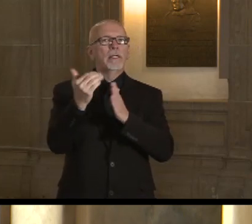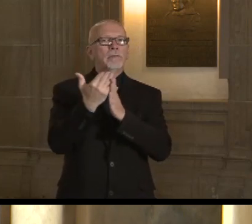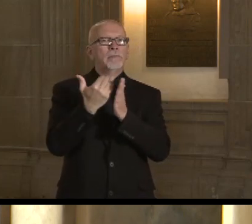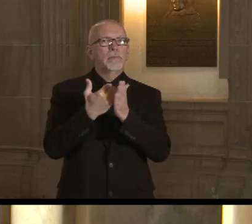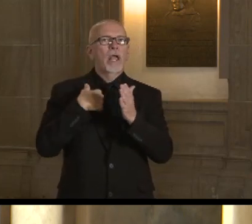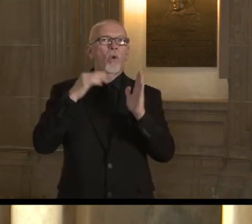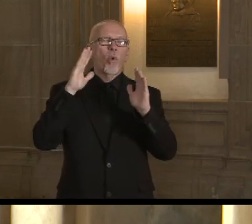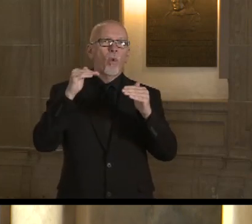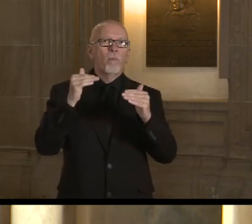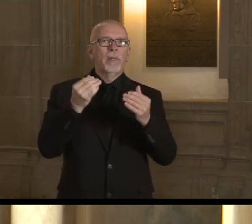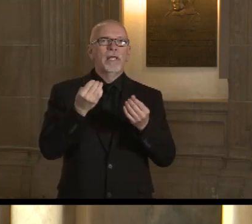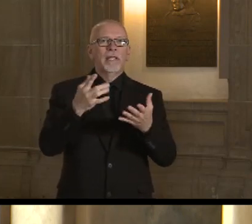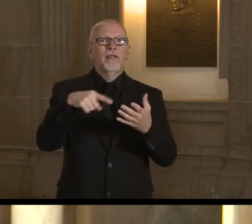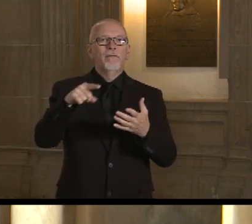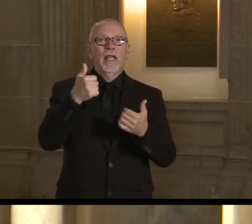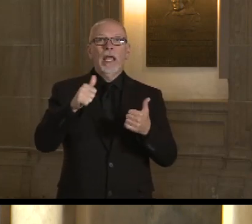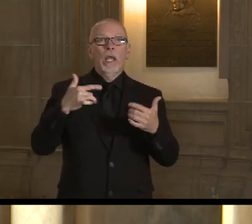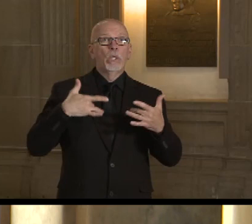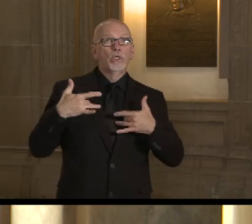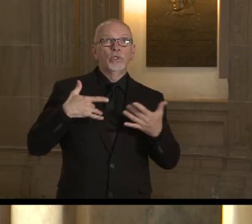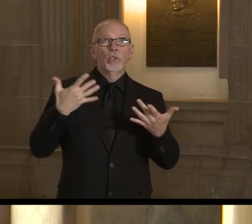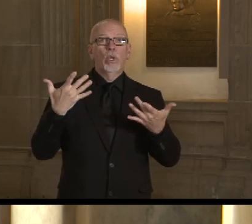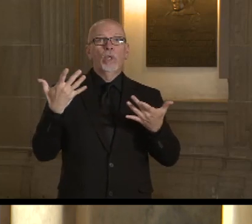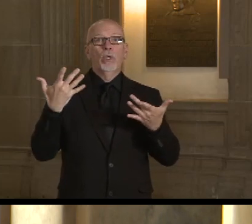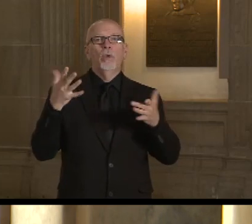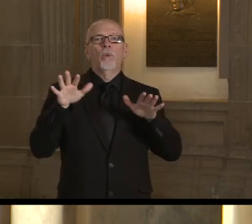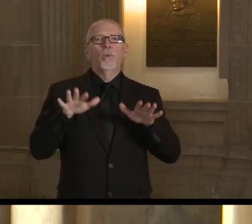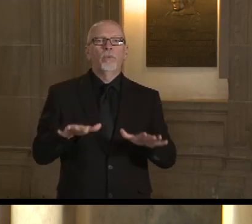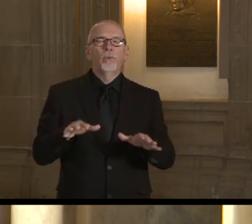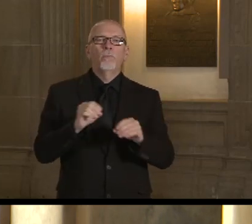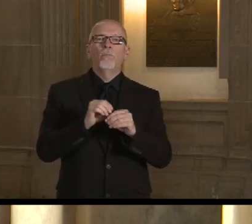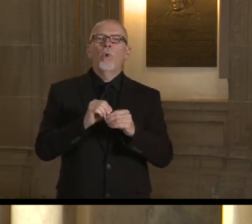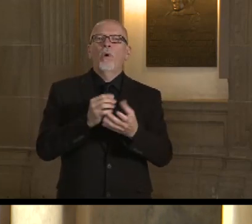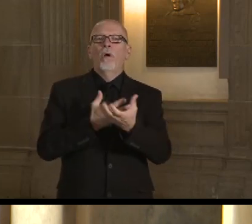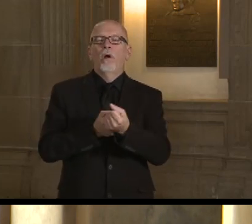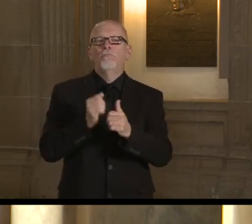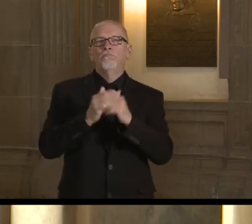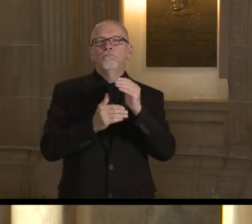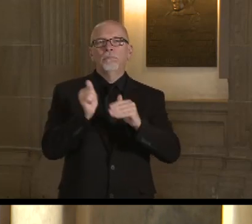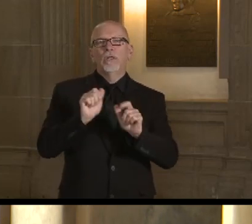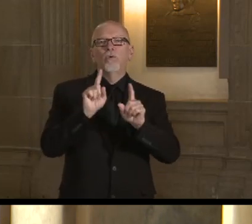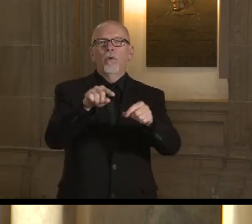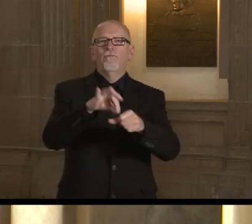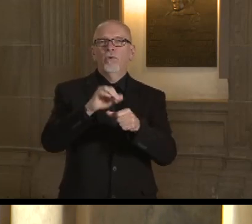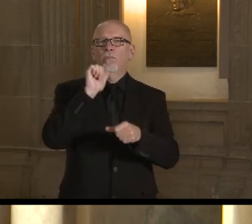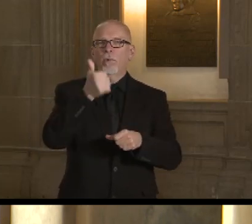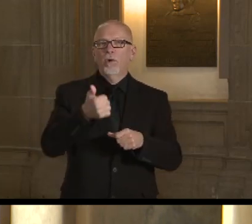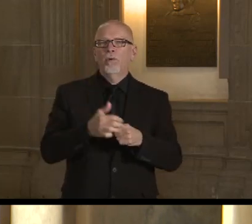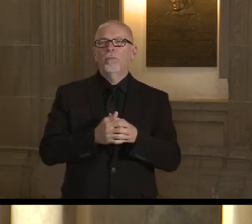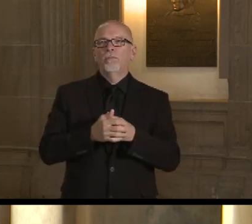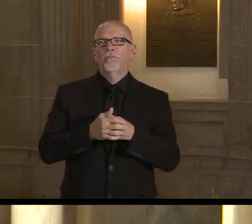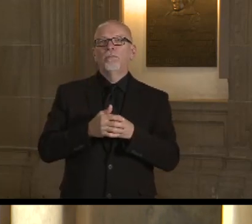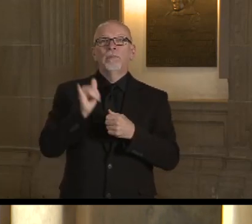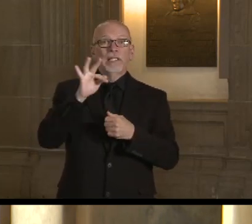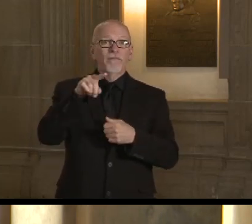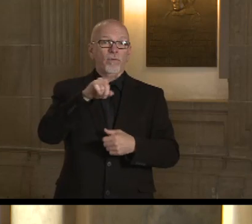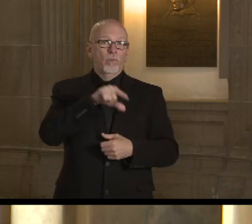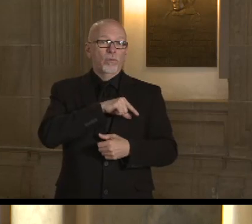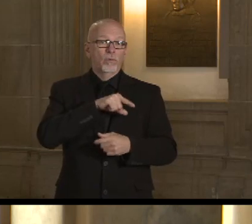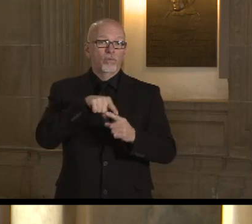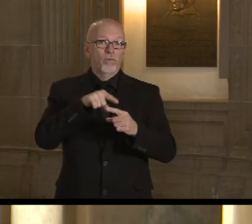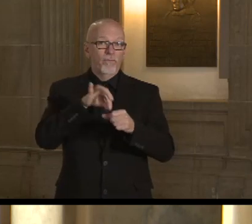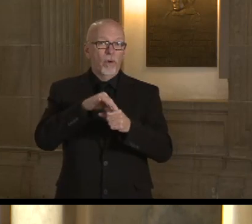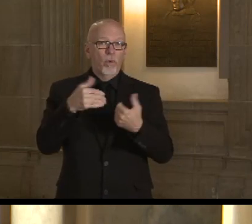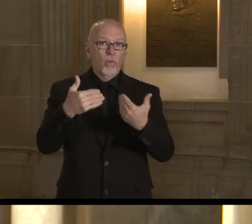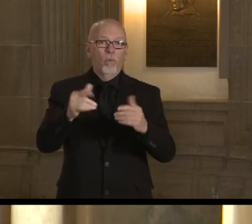gives any concerned Hoosier more confidence and comfort in voting tomorrow. I hope if you're eligible, you do vote